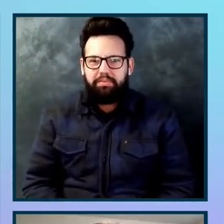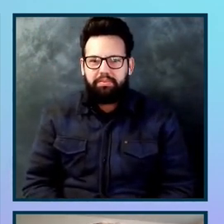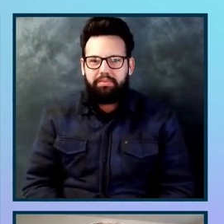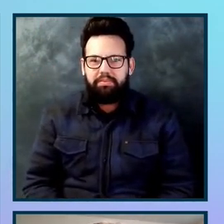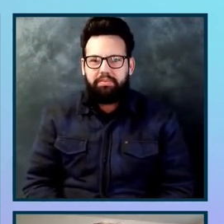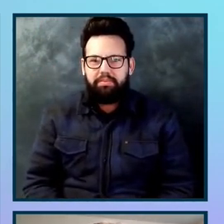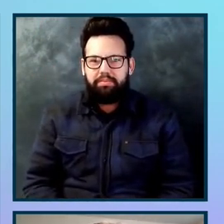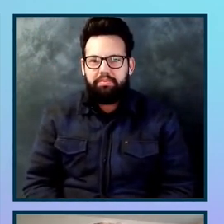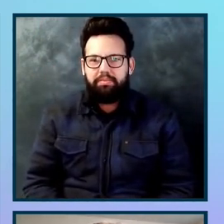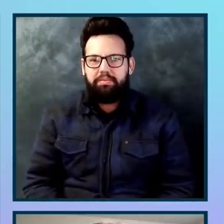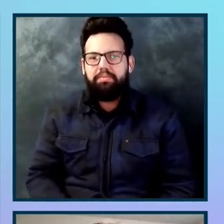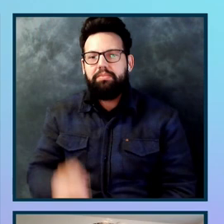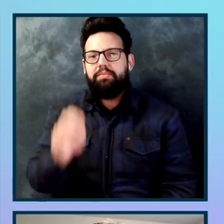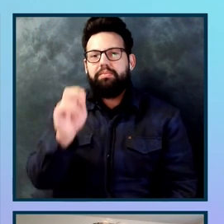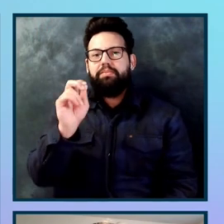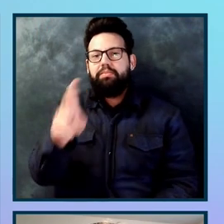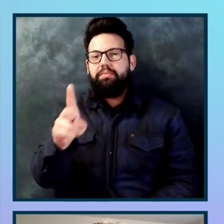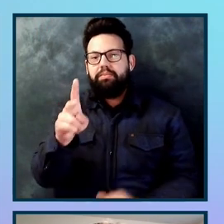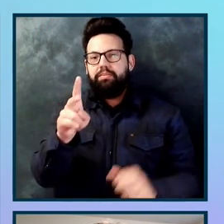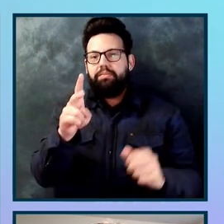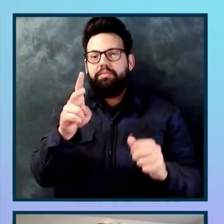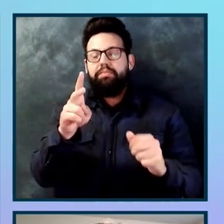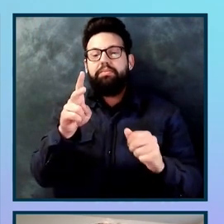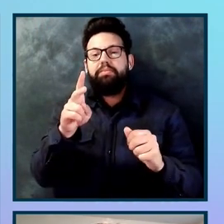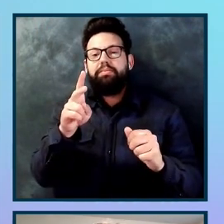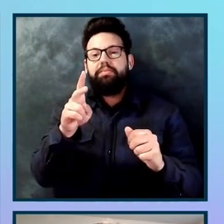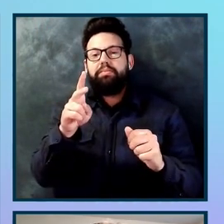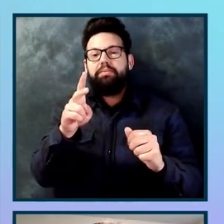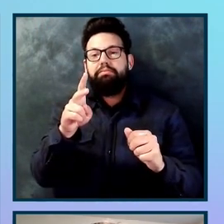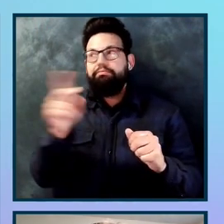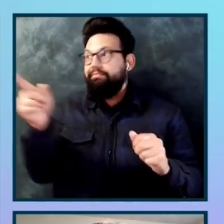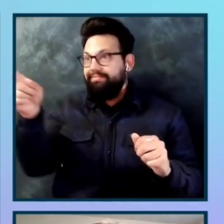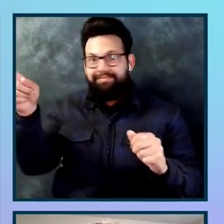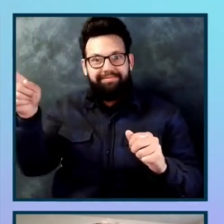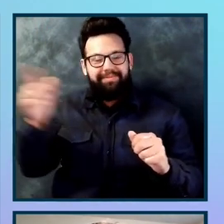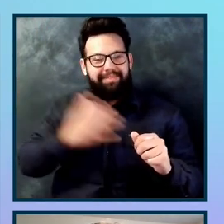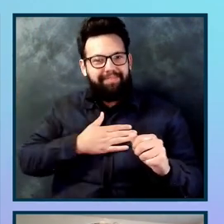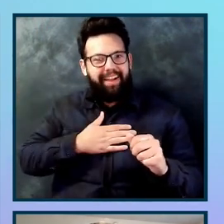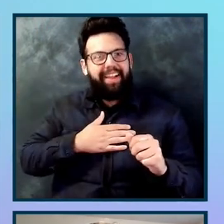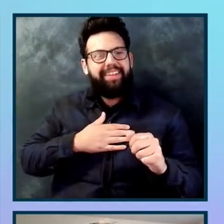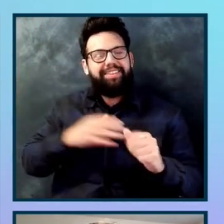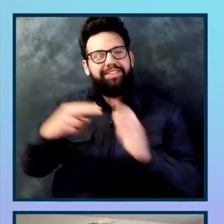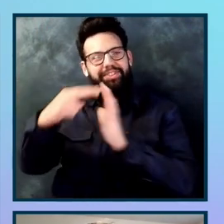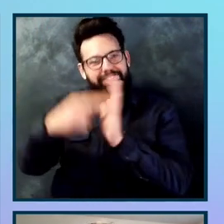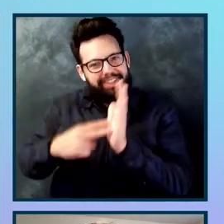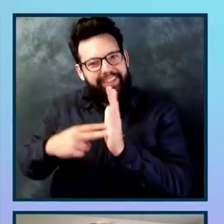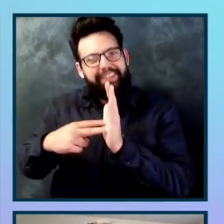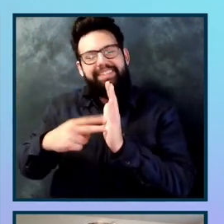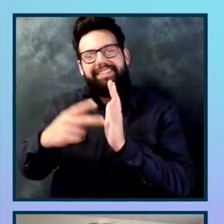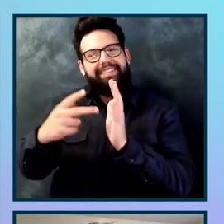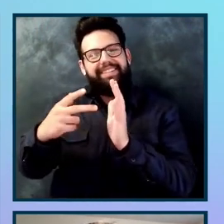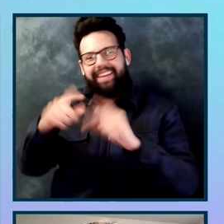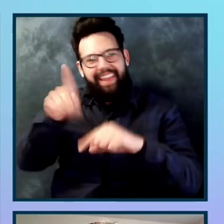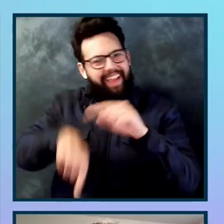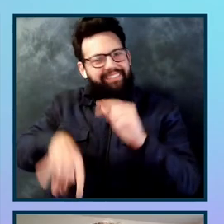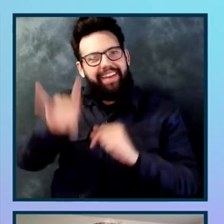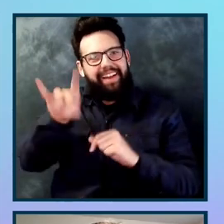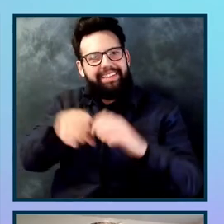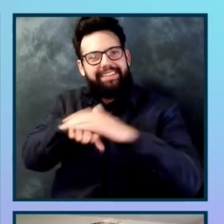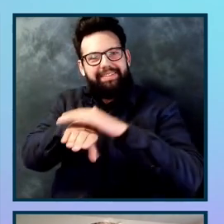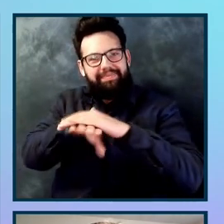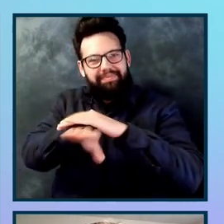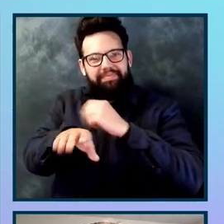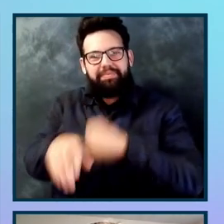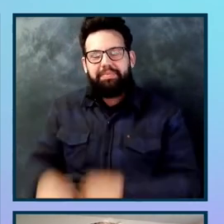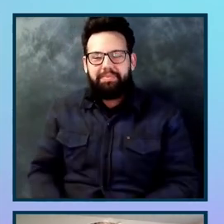Accessibility. Enter. Wrapping to top. This website. It's not finding it. Let's look for statement. JAWS version.